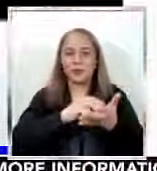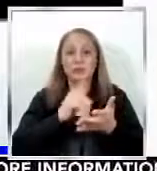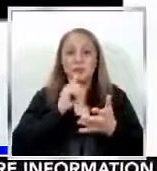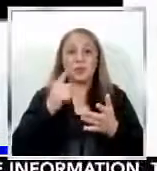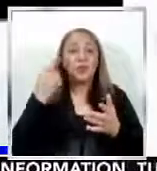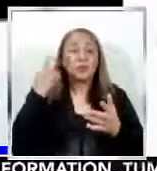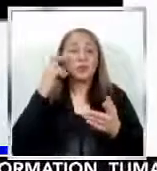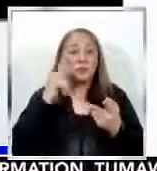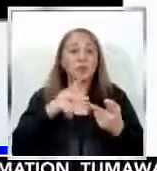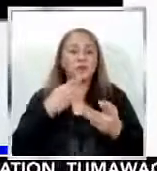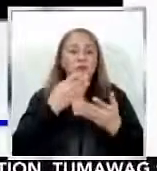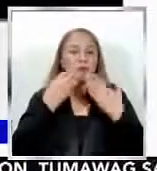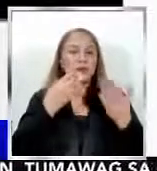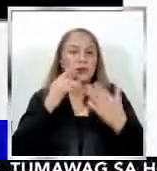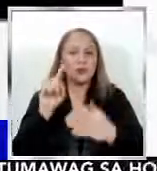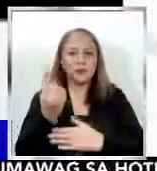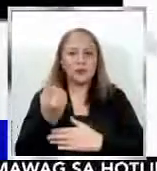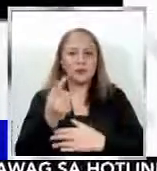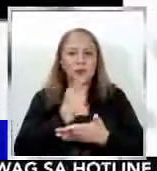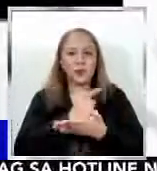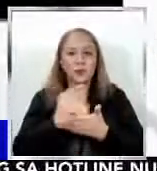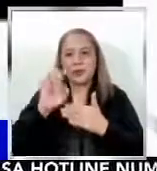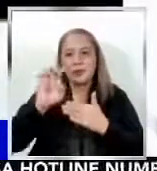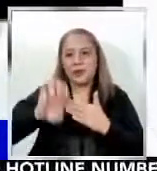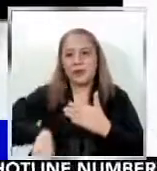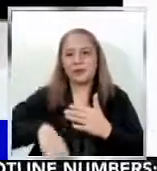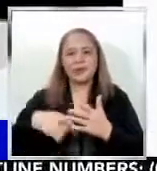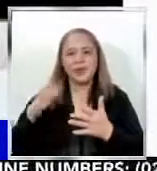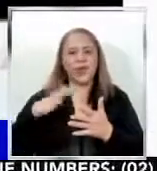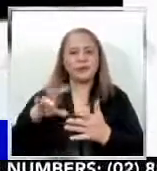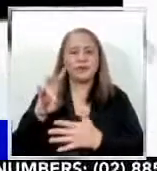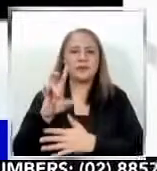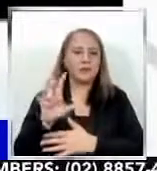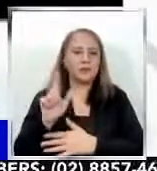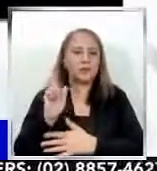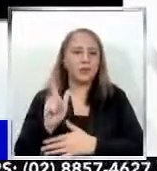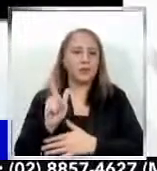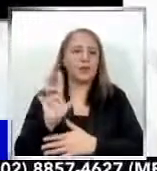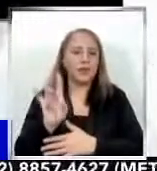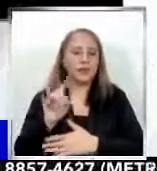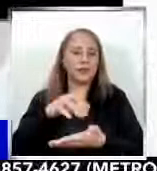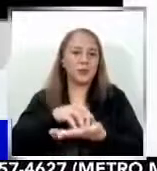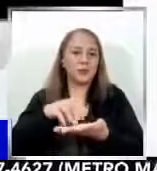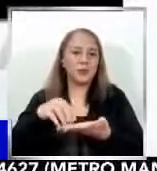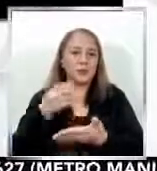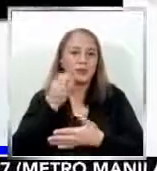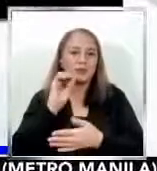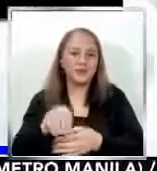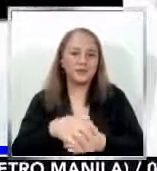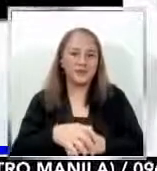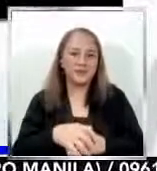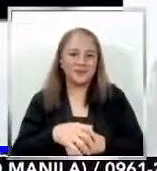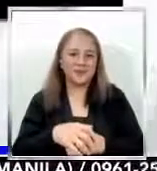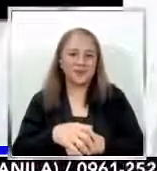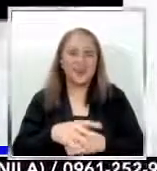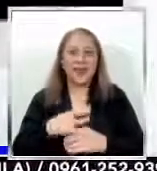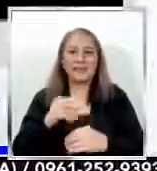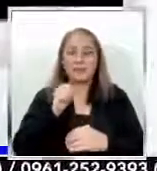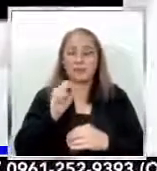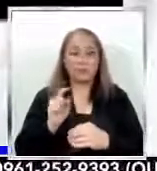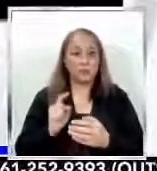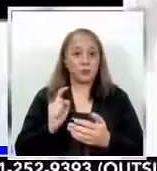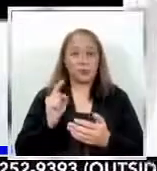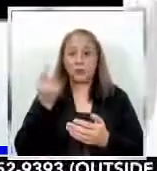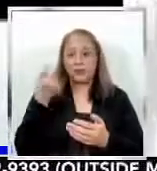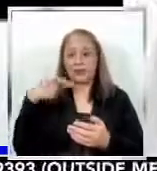By that weekend, we got 728 cookies ordered. And not just in